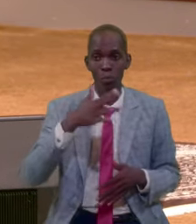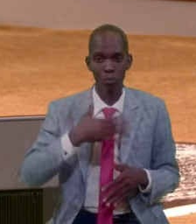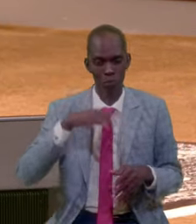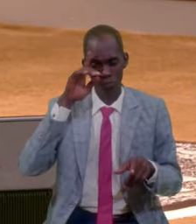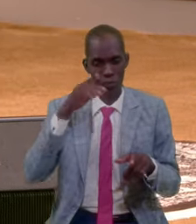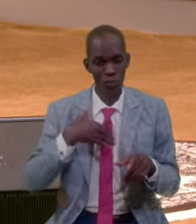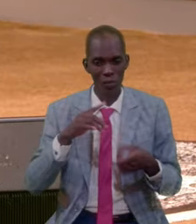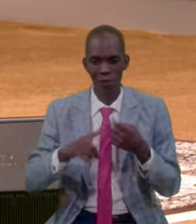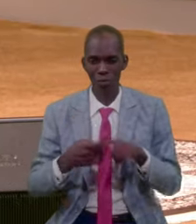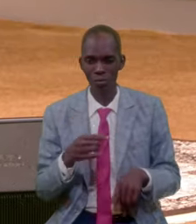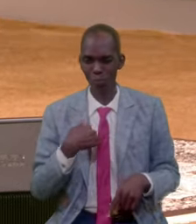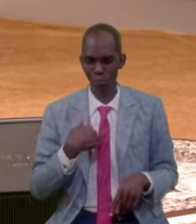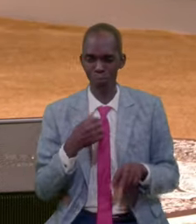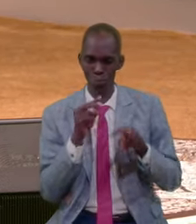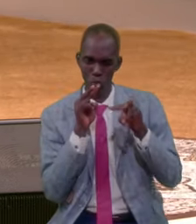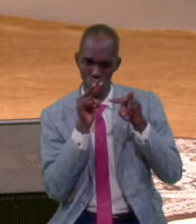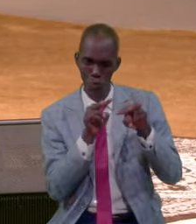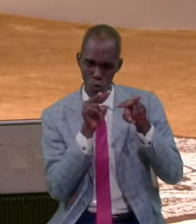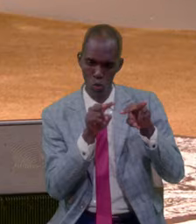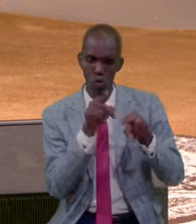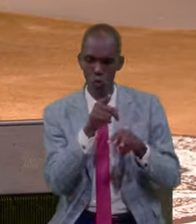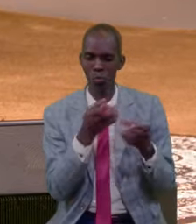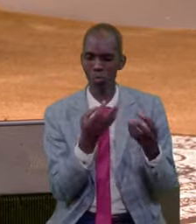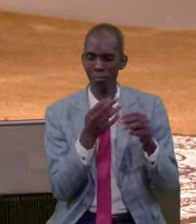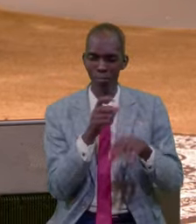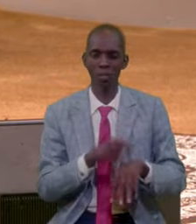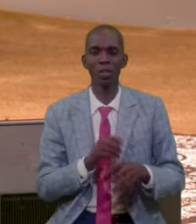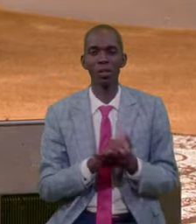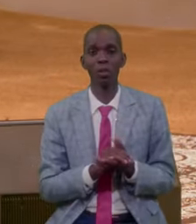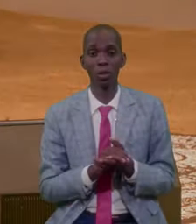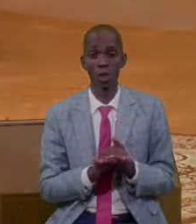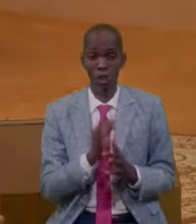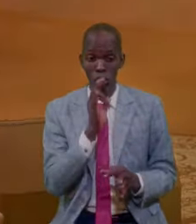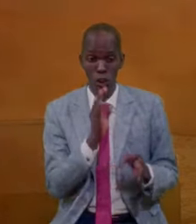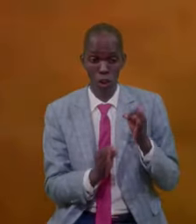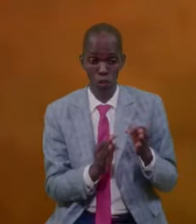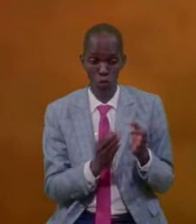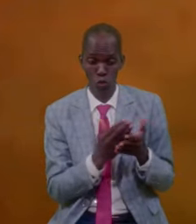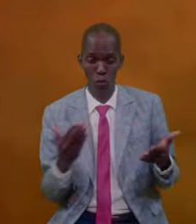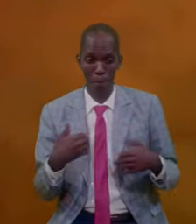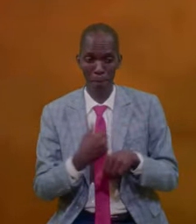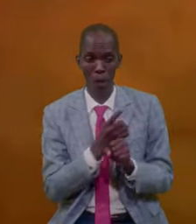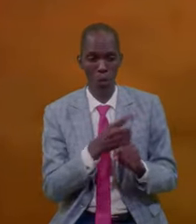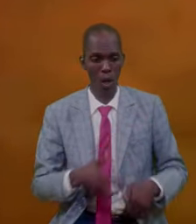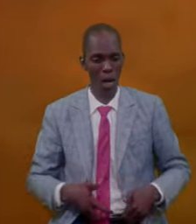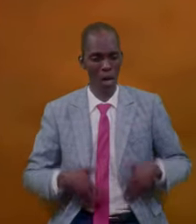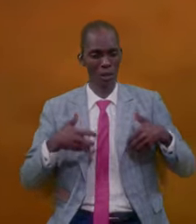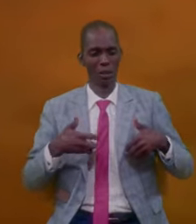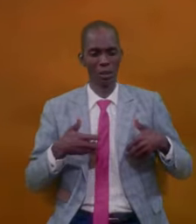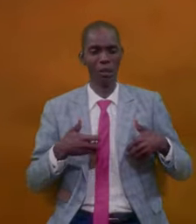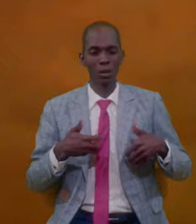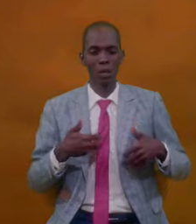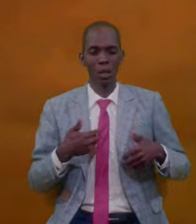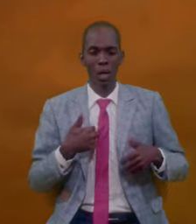you. Once something annoys you, I can tell. Oh, you